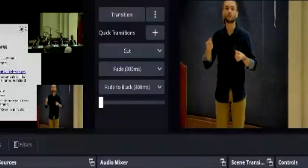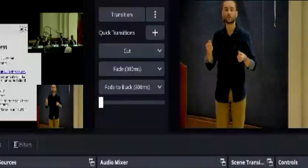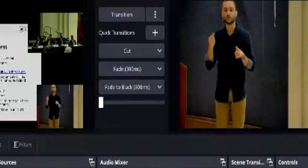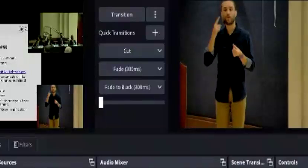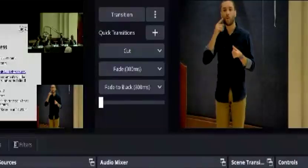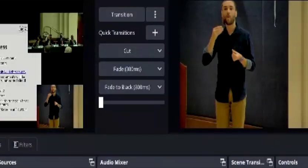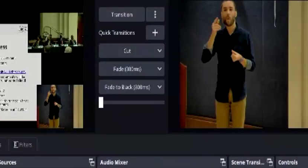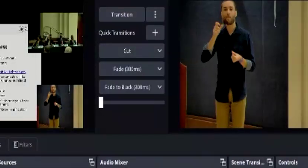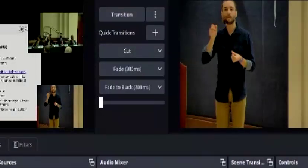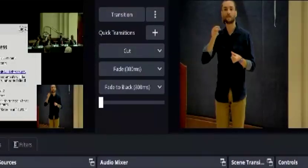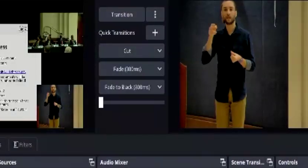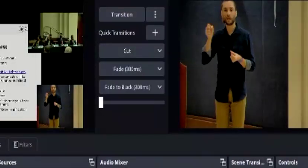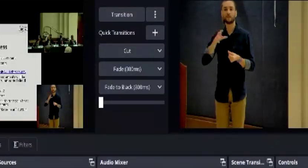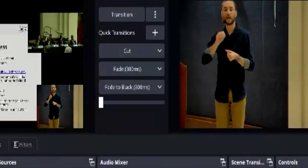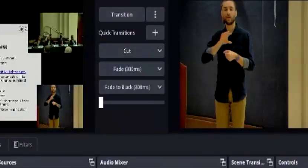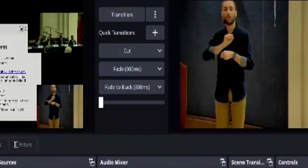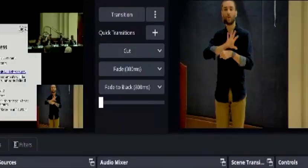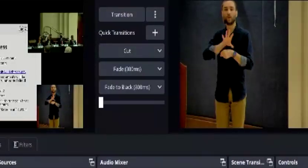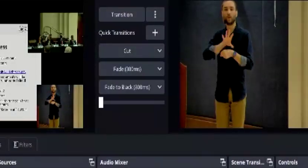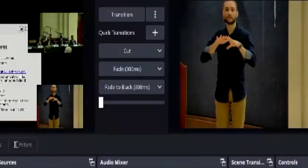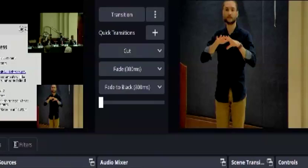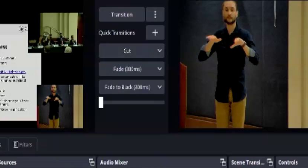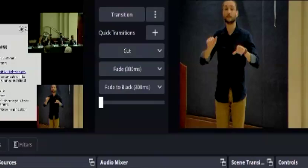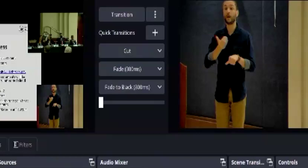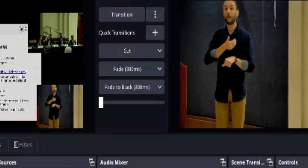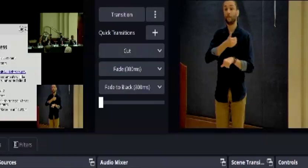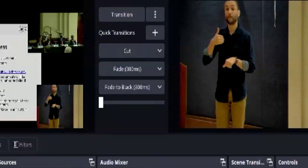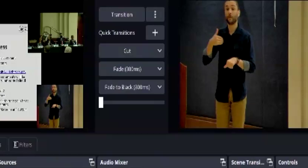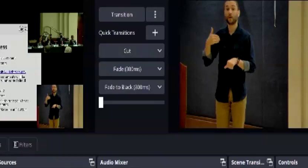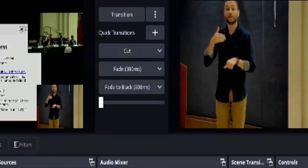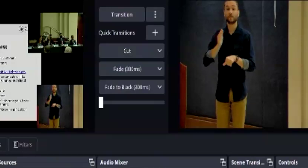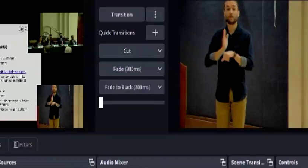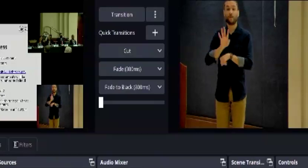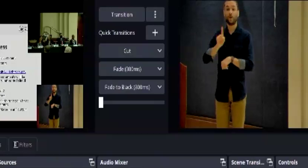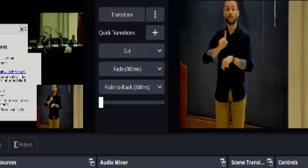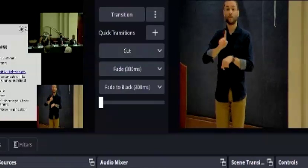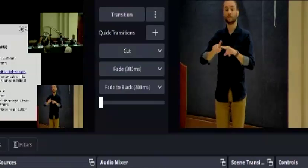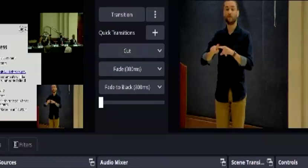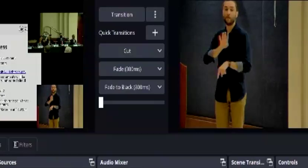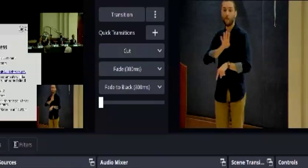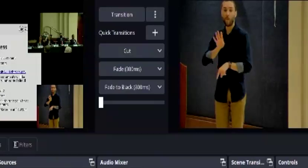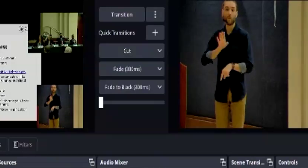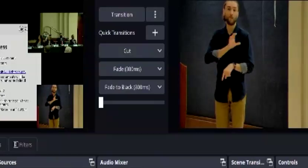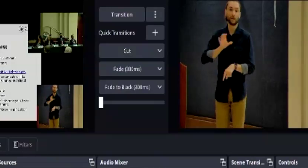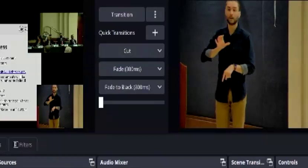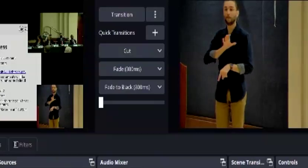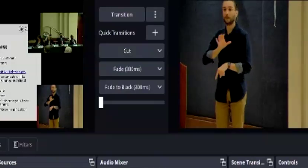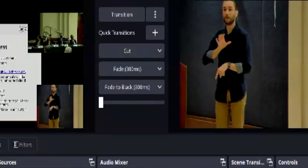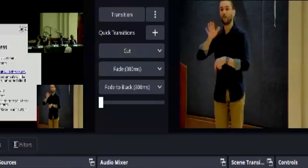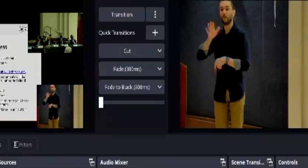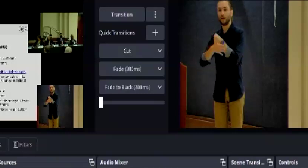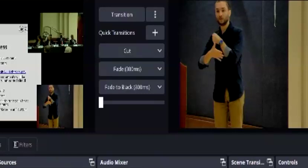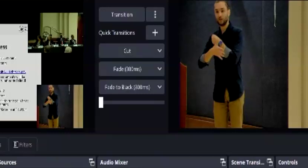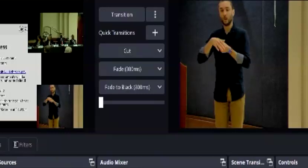homelessness and work within our system. Our membership sits on over 41 different boards, committees, and commissions nationally and locally.